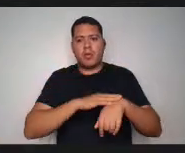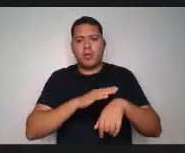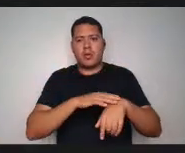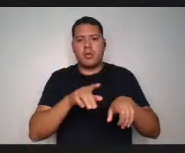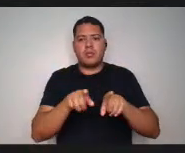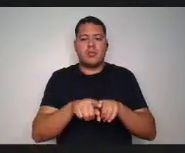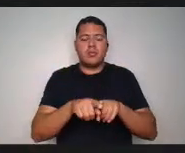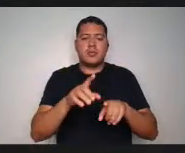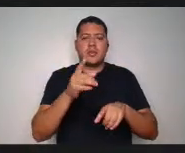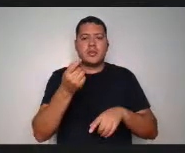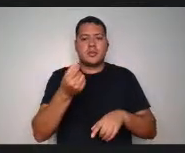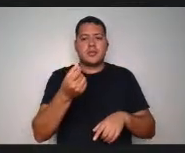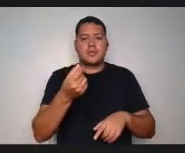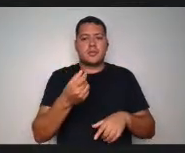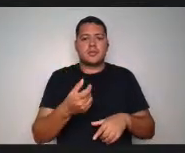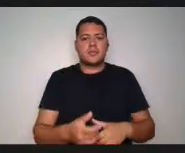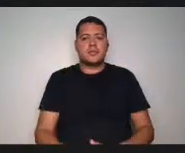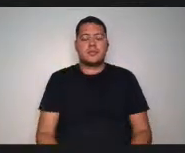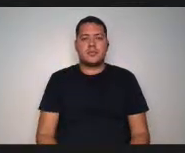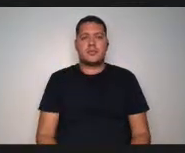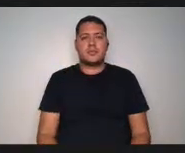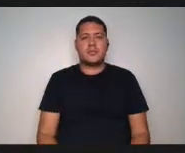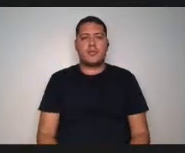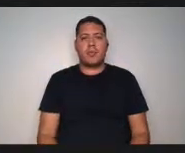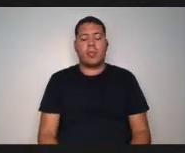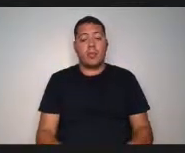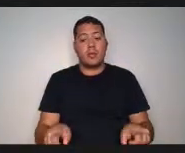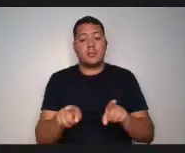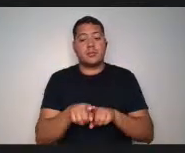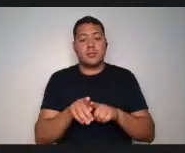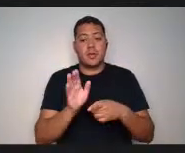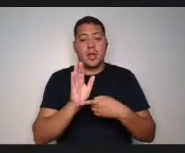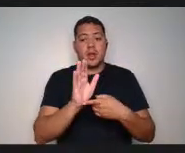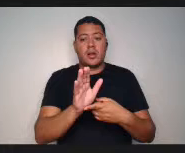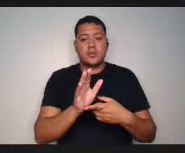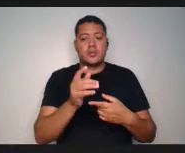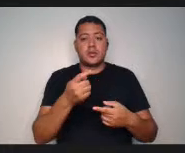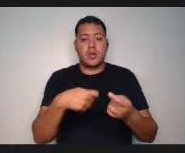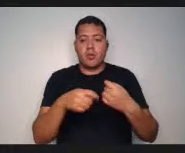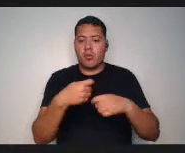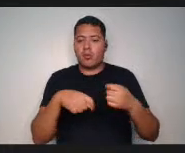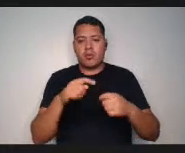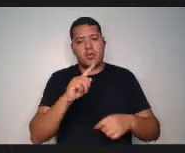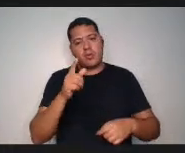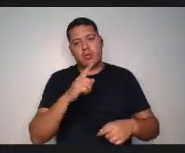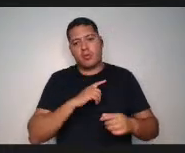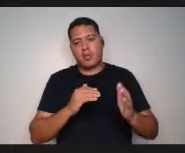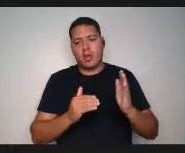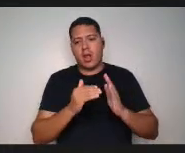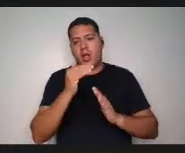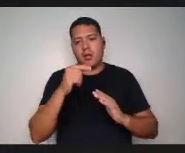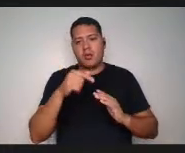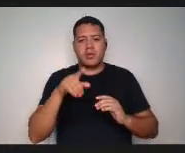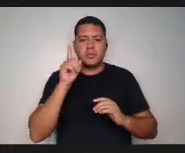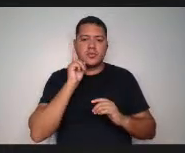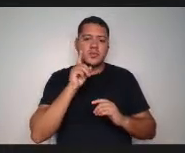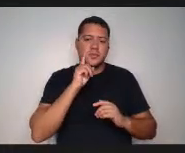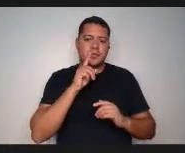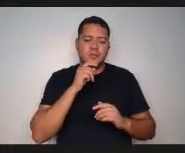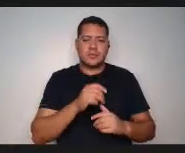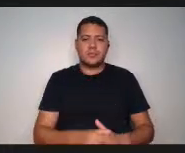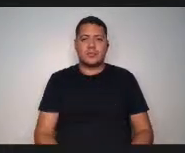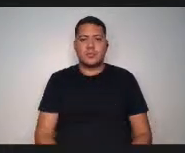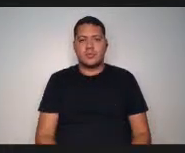far between in the United States. A lot of this research has taken place in Europe and Canada, but it has developed